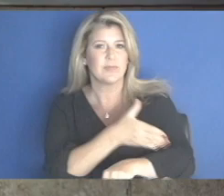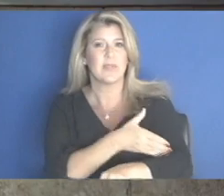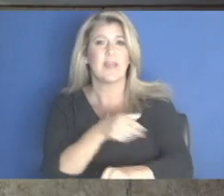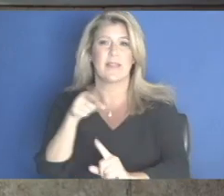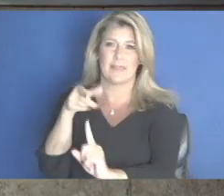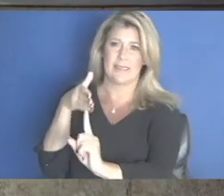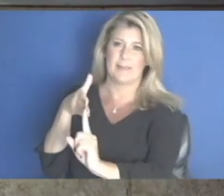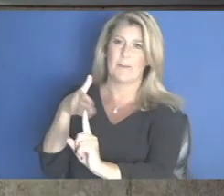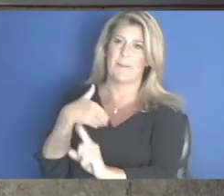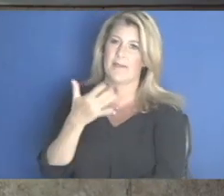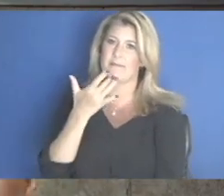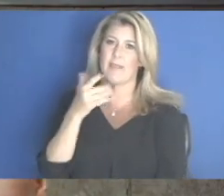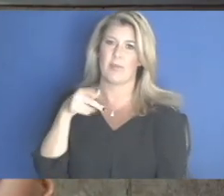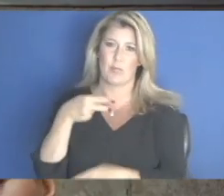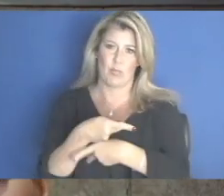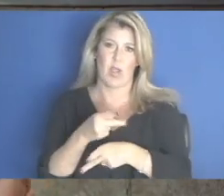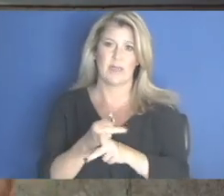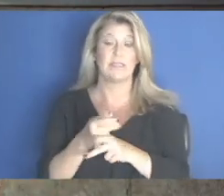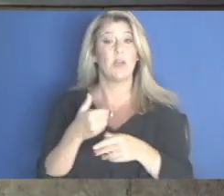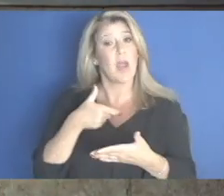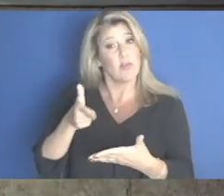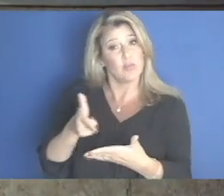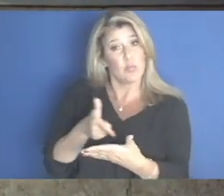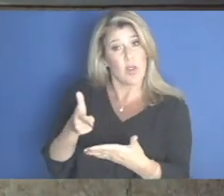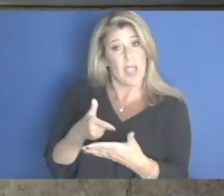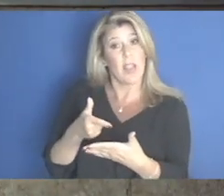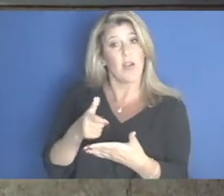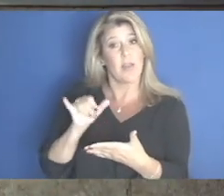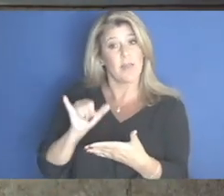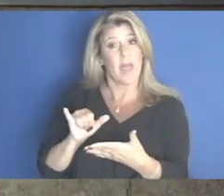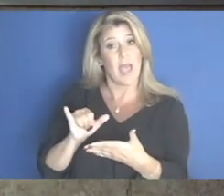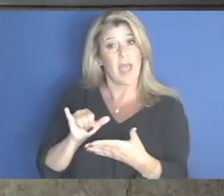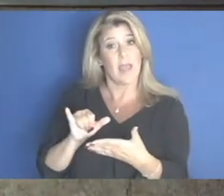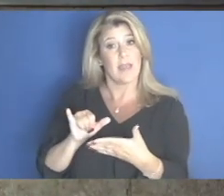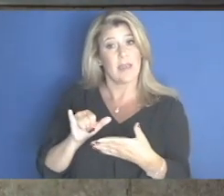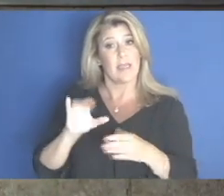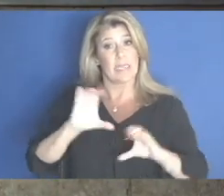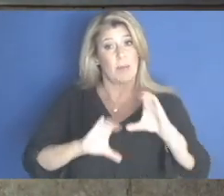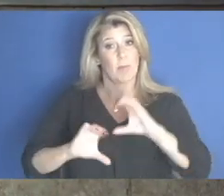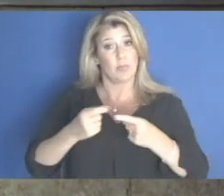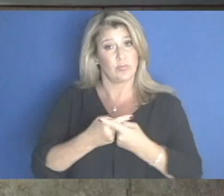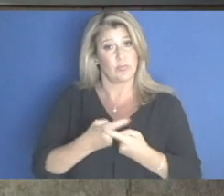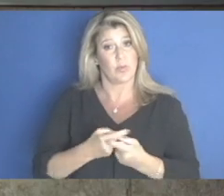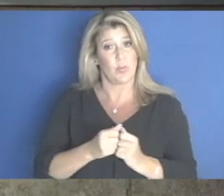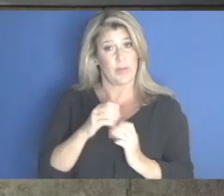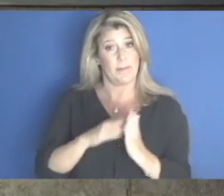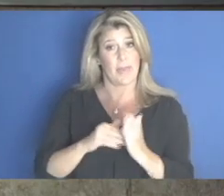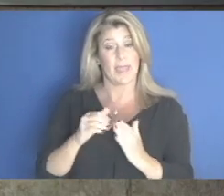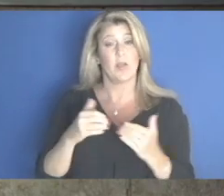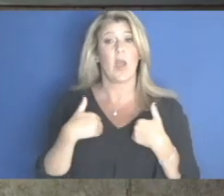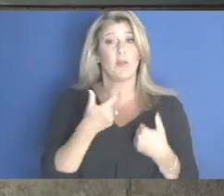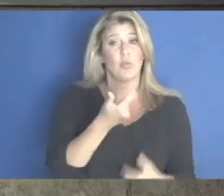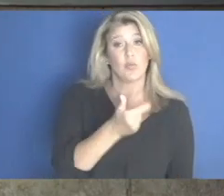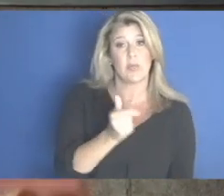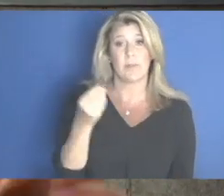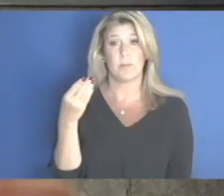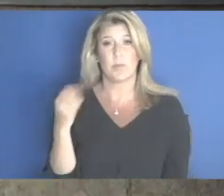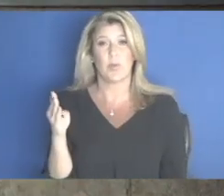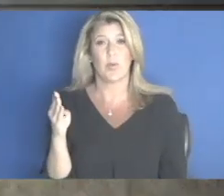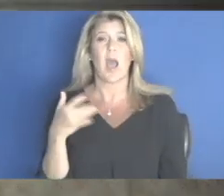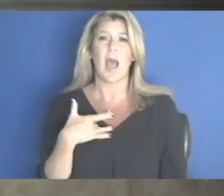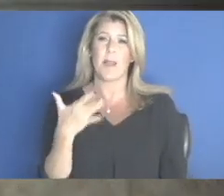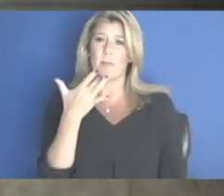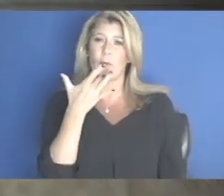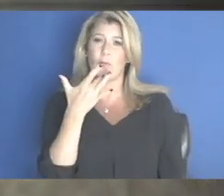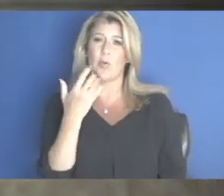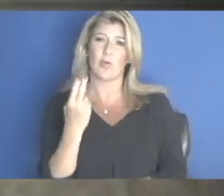is one of my favorite products. It does have the sprayer that activates the paint and it does come in a green and blue,